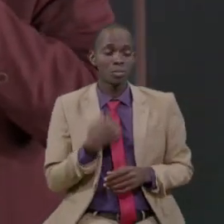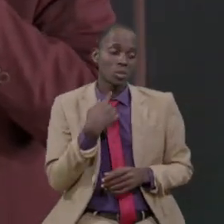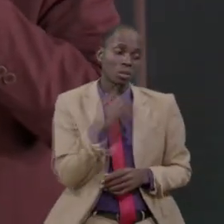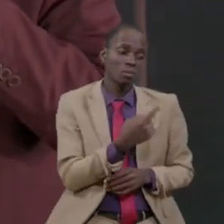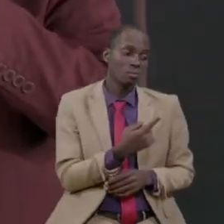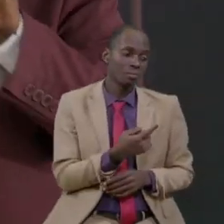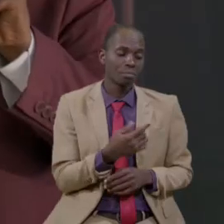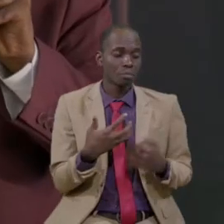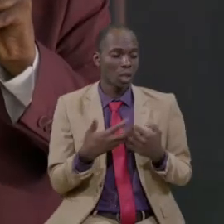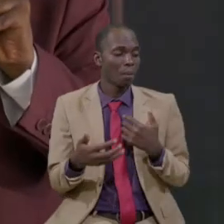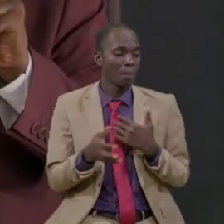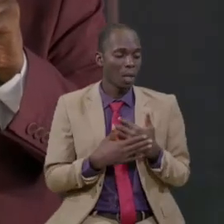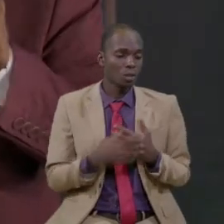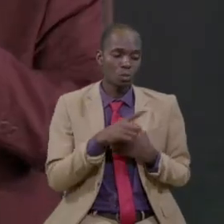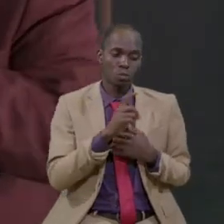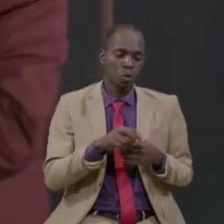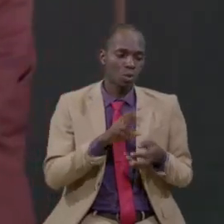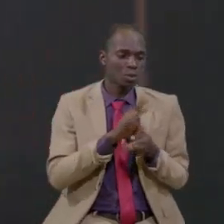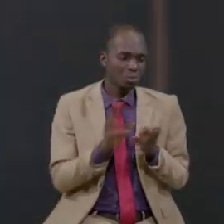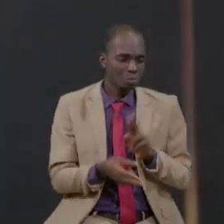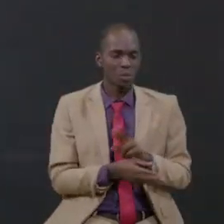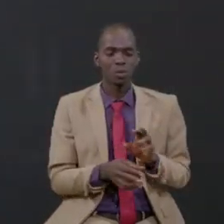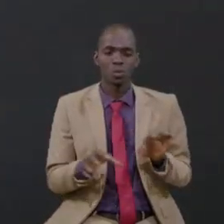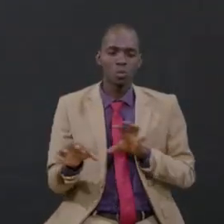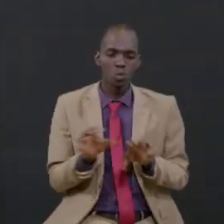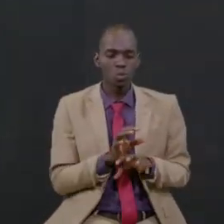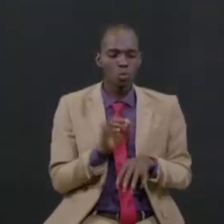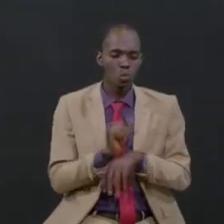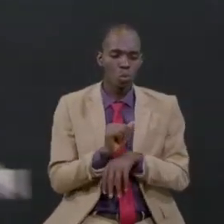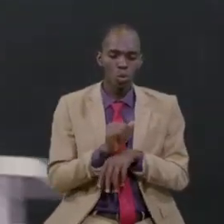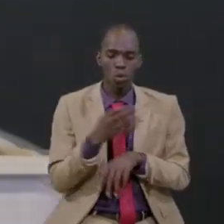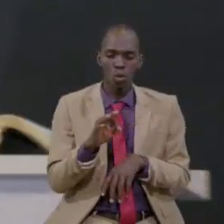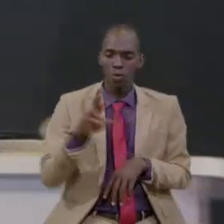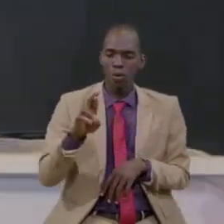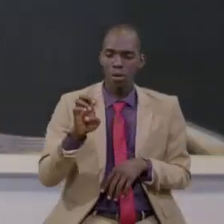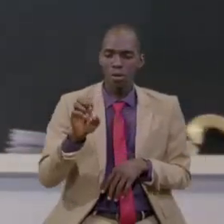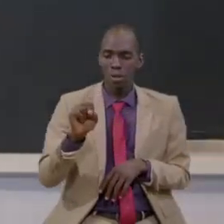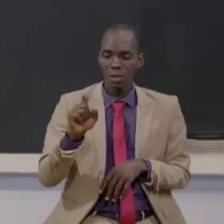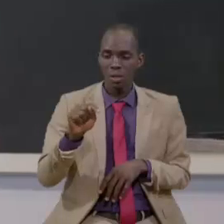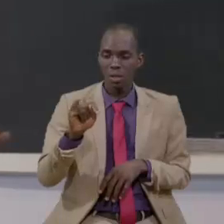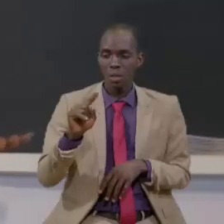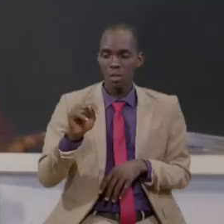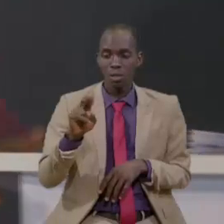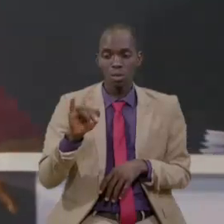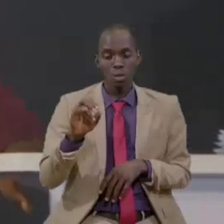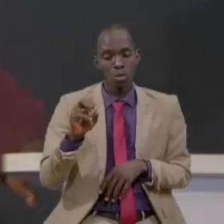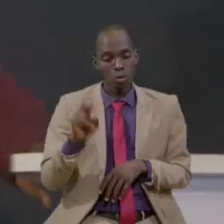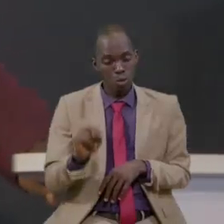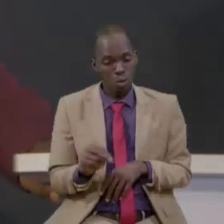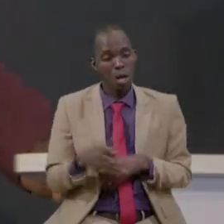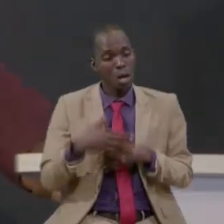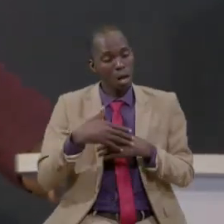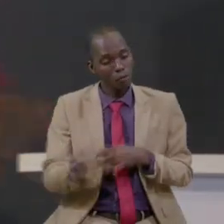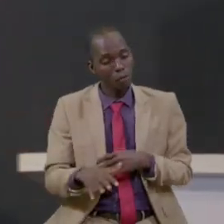right your way. Do restitution. After you've done that, then we'll talk about machine. First, about